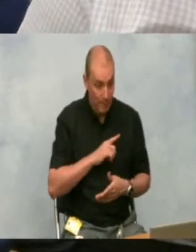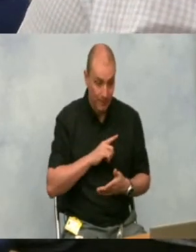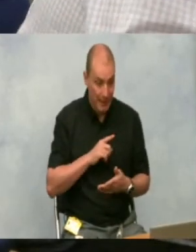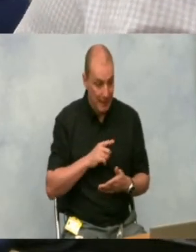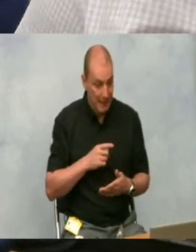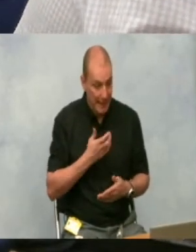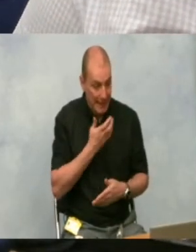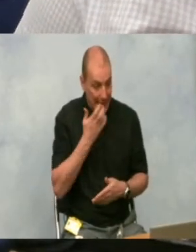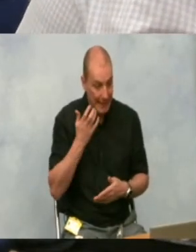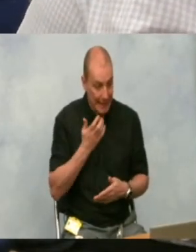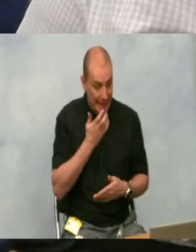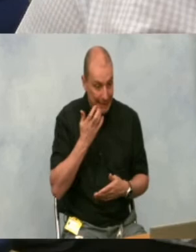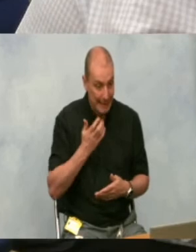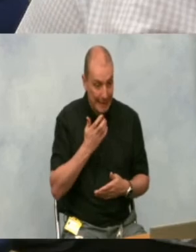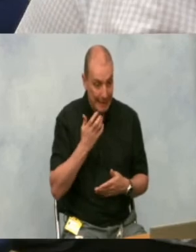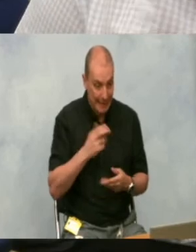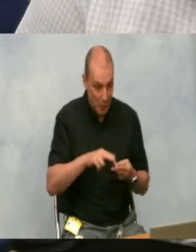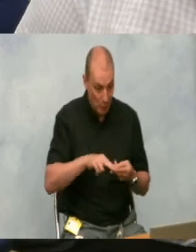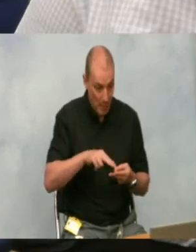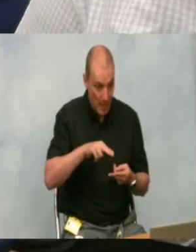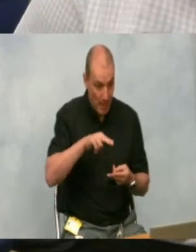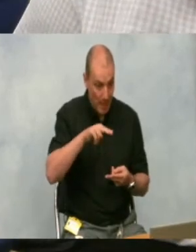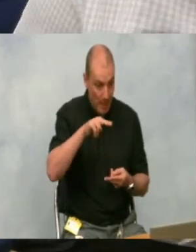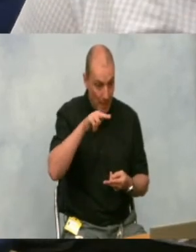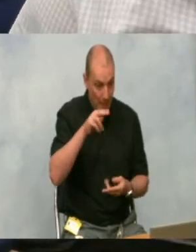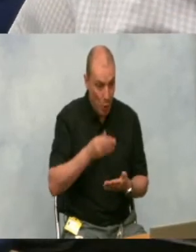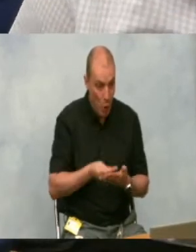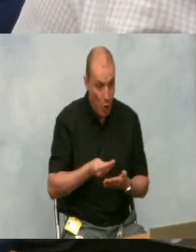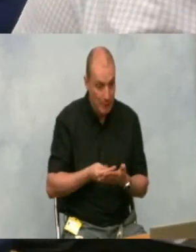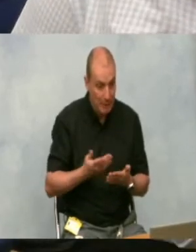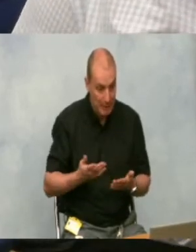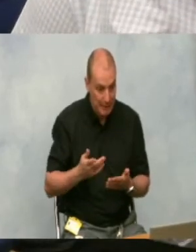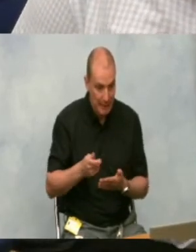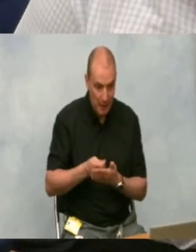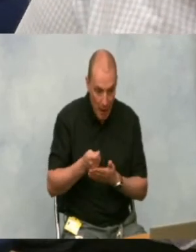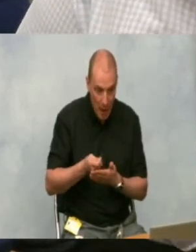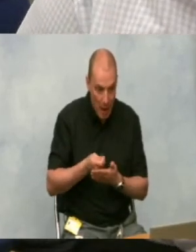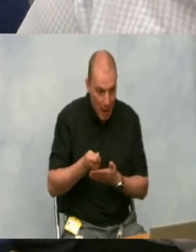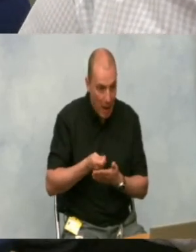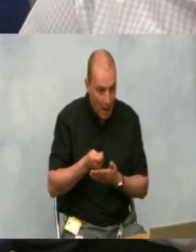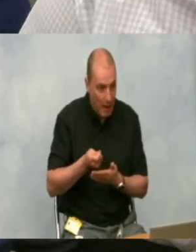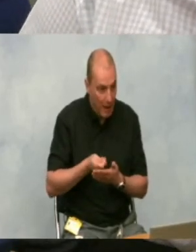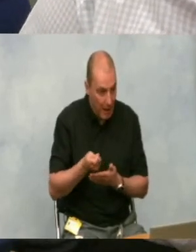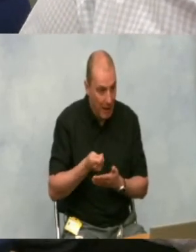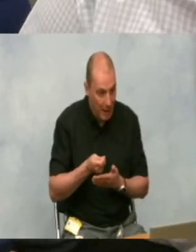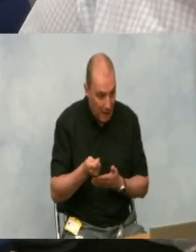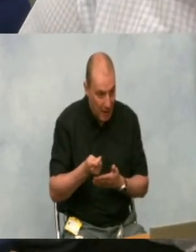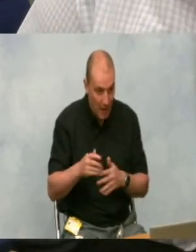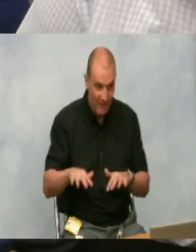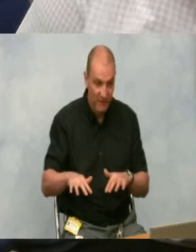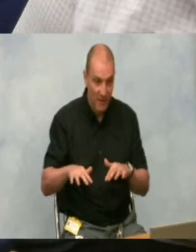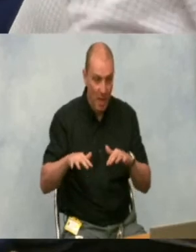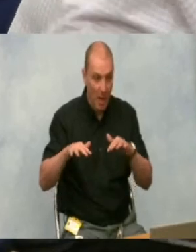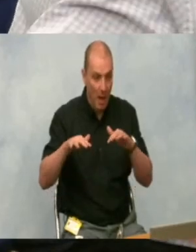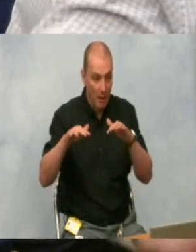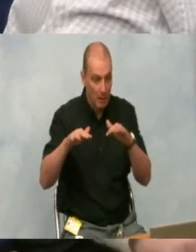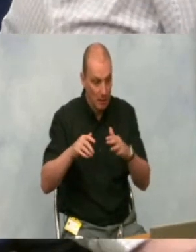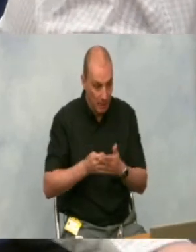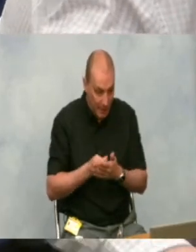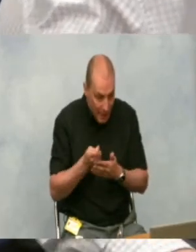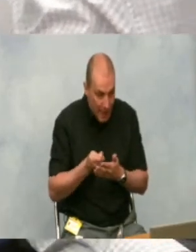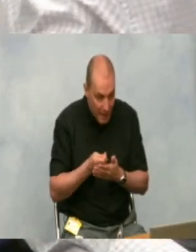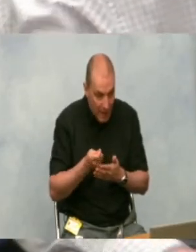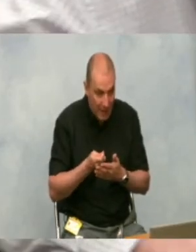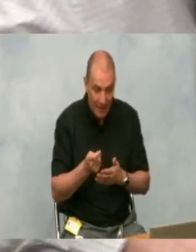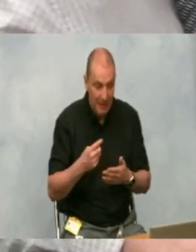else, if we don't heat it, the place will flood, and all of a sudden we'll have more costs to the council. So I would move, Chair,